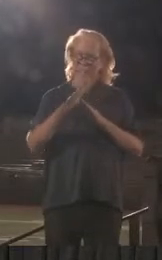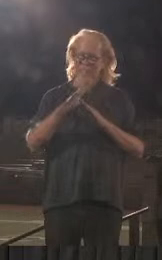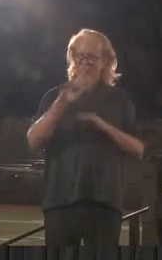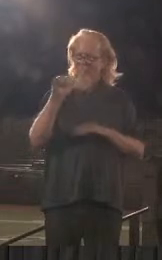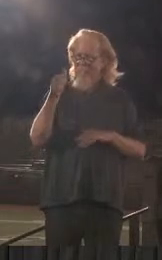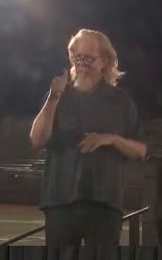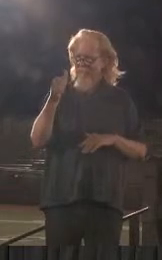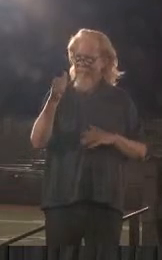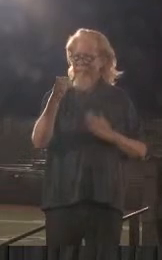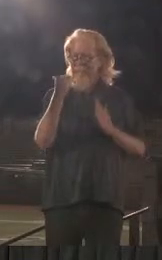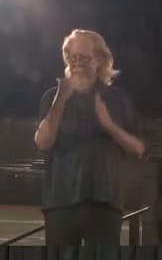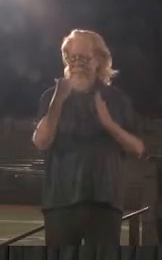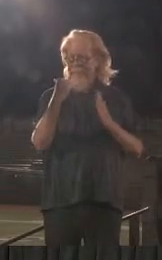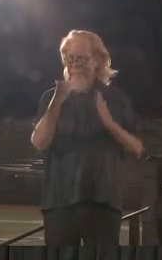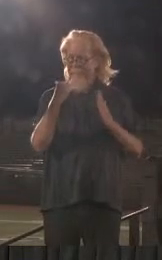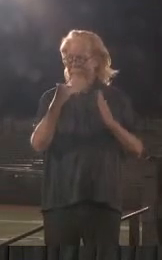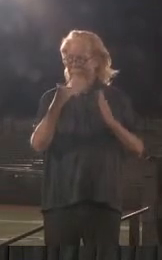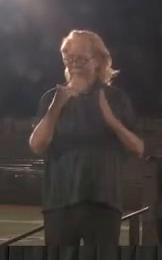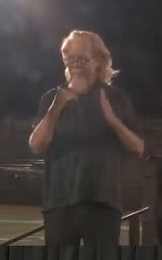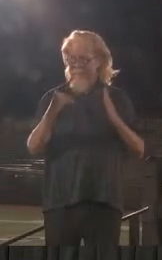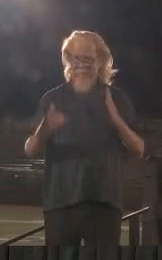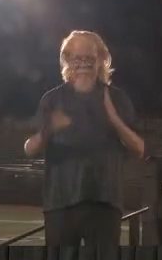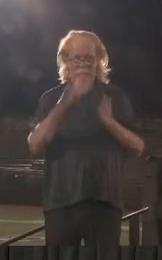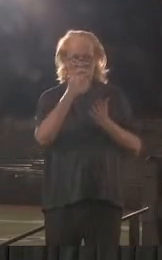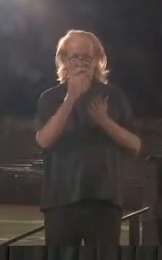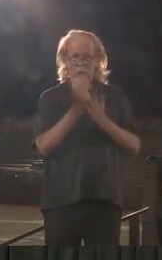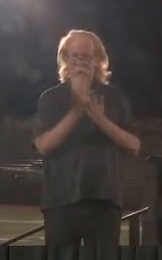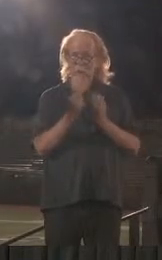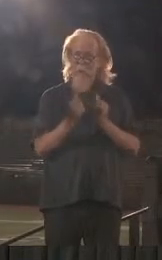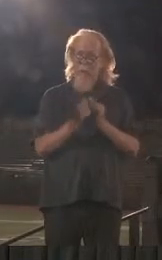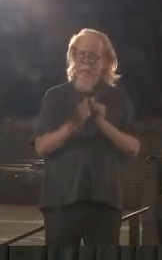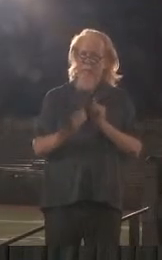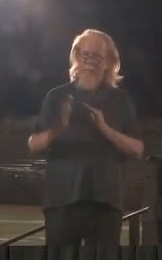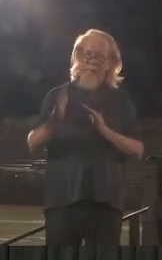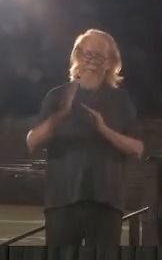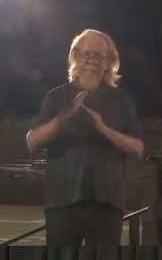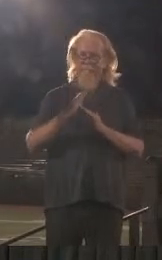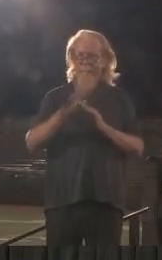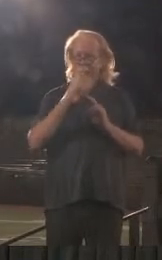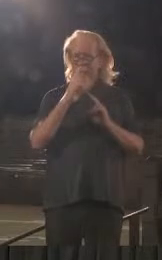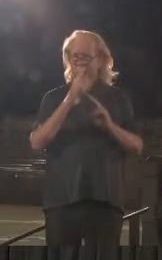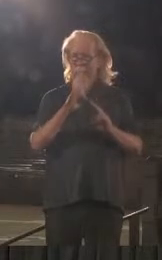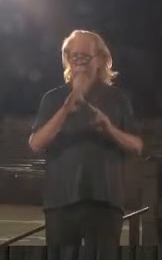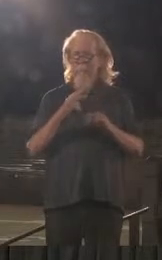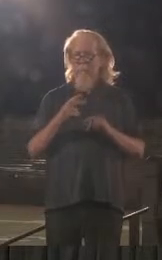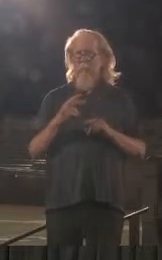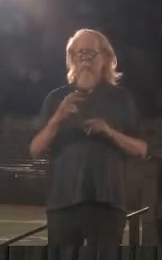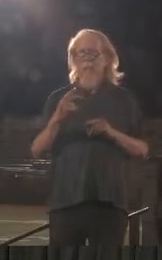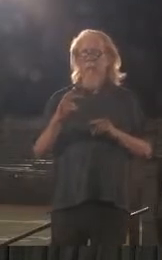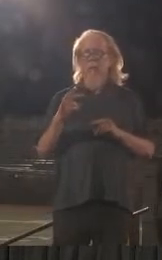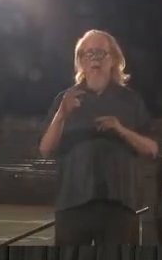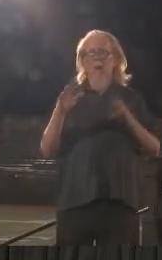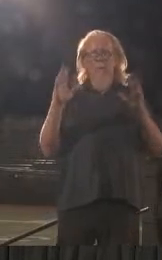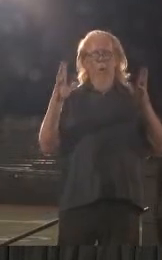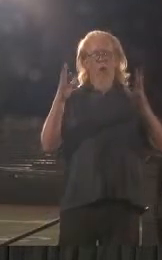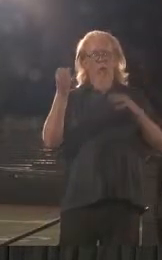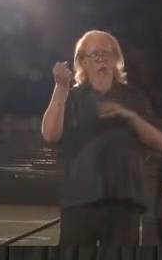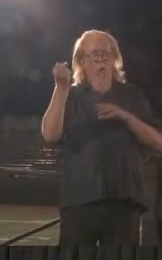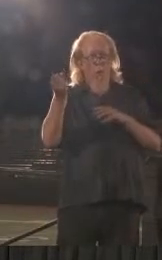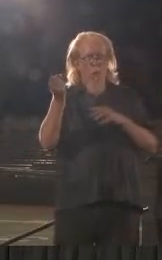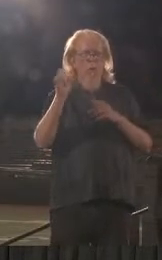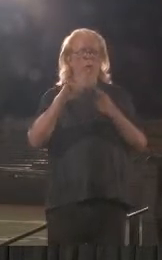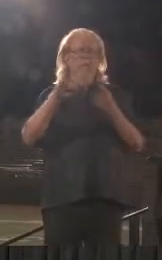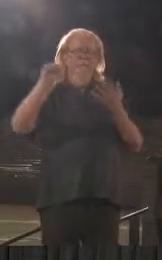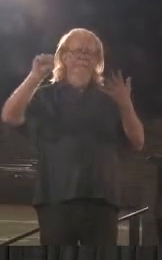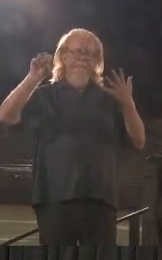academically ranked in their class and are graduating with the highest honors. Please hold your applause until the entire